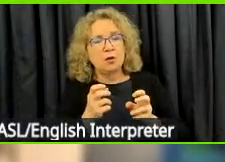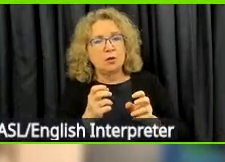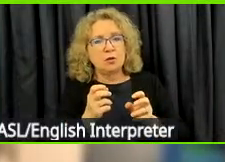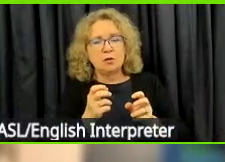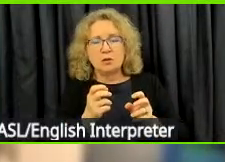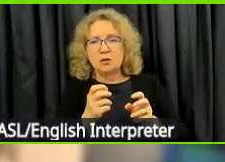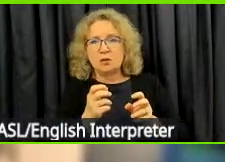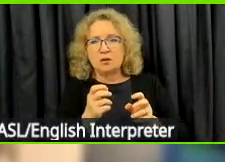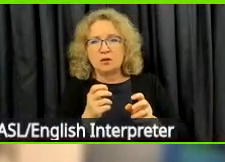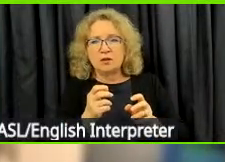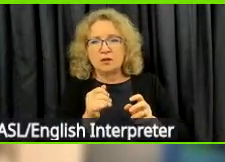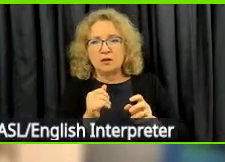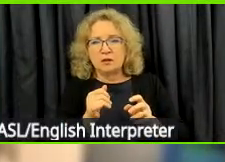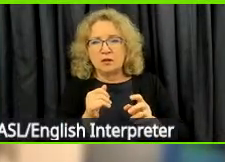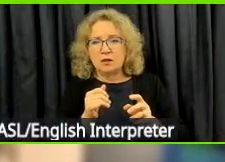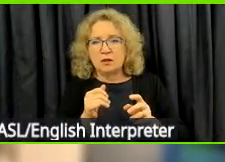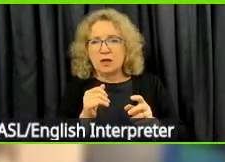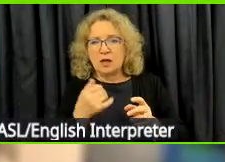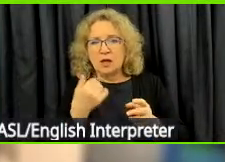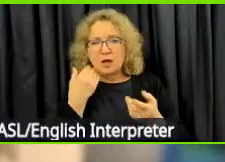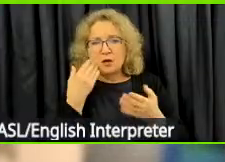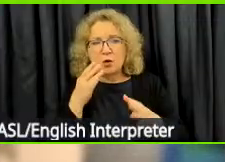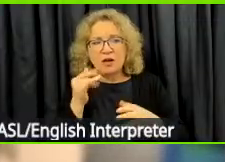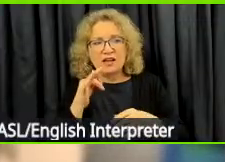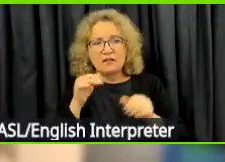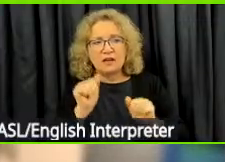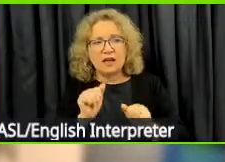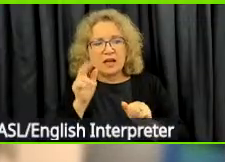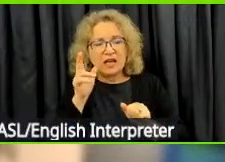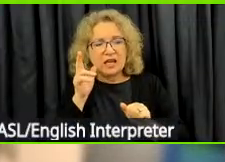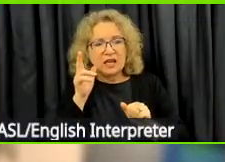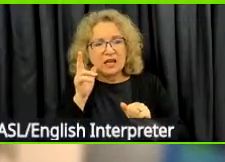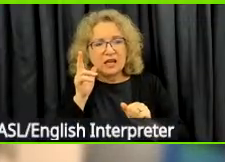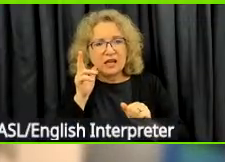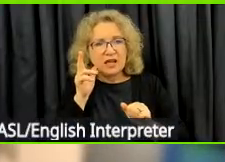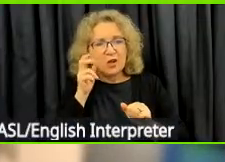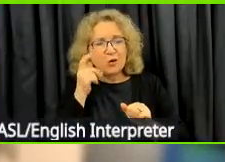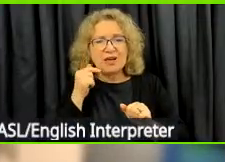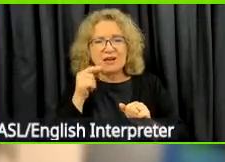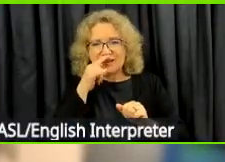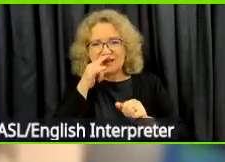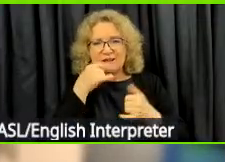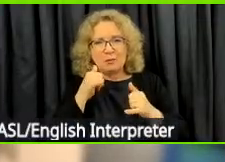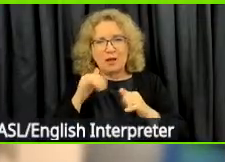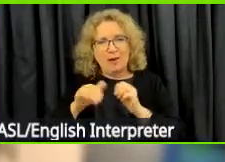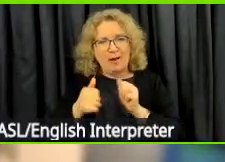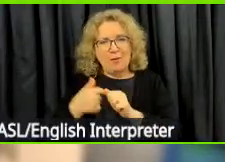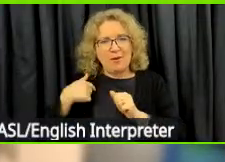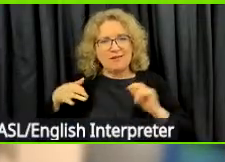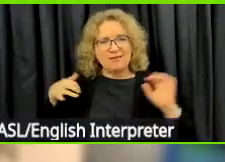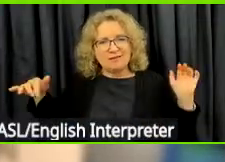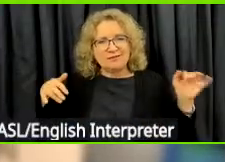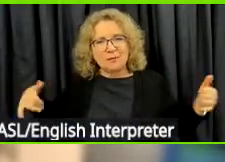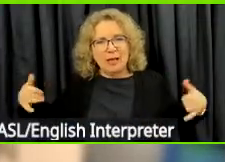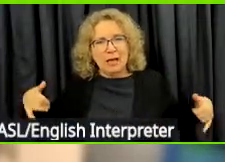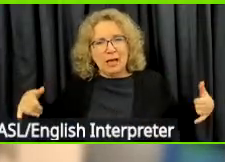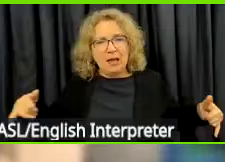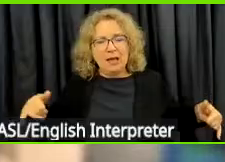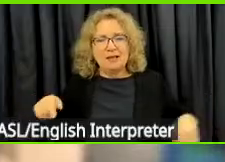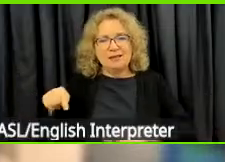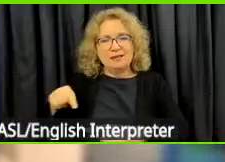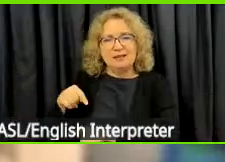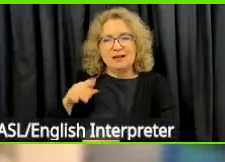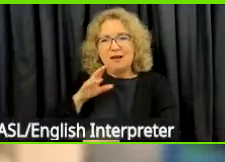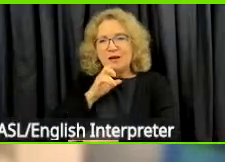say, I don't know if you can hear PBS Kids playing in the background, but that's my 5-year-old who